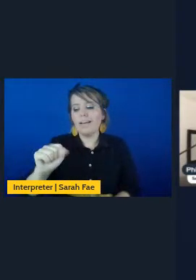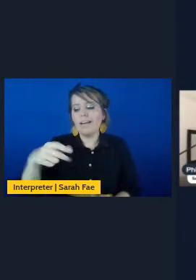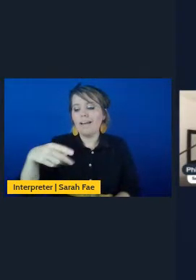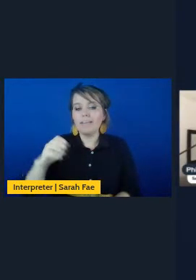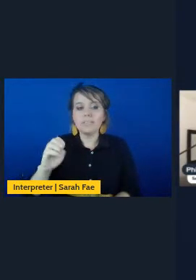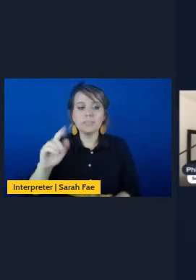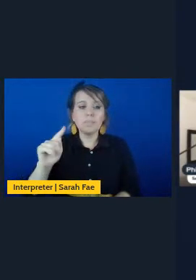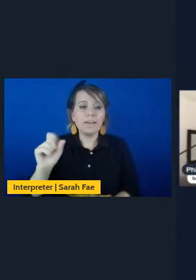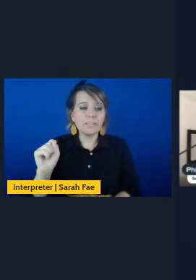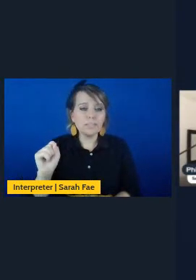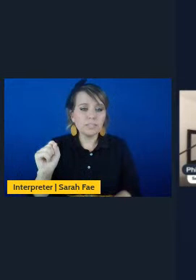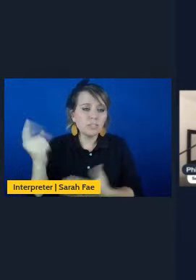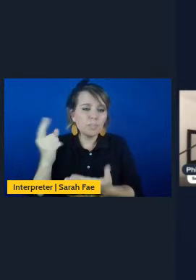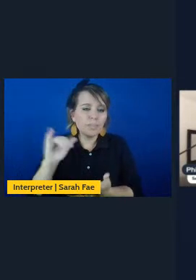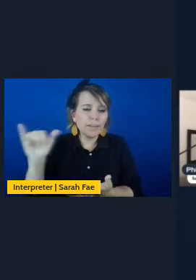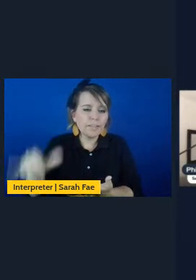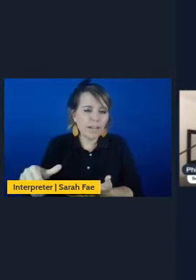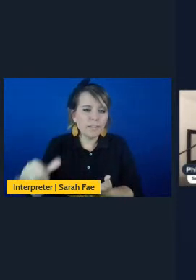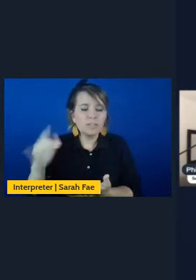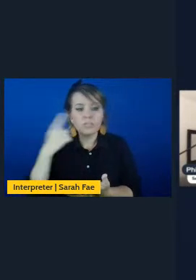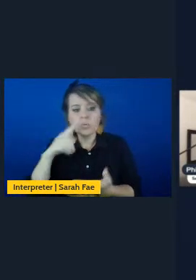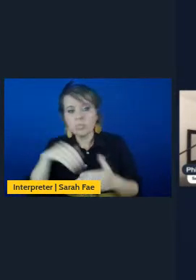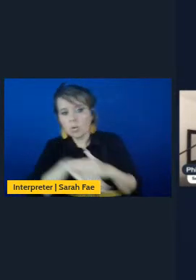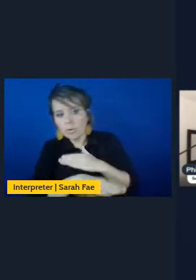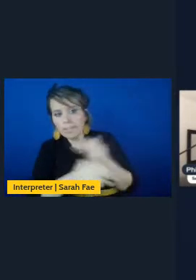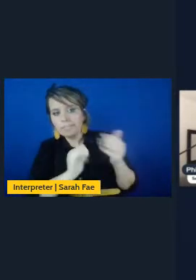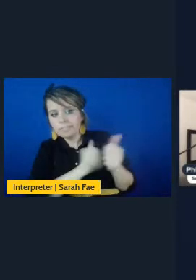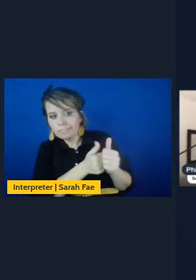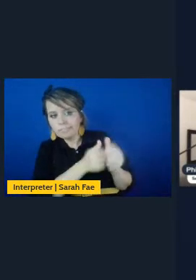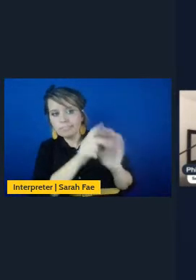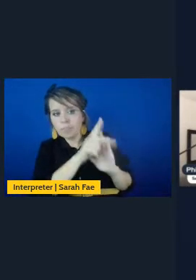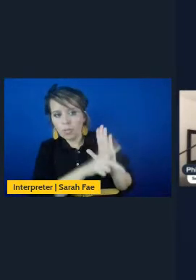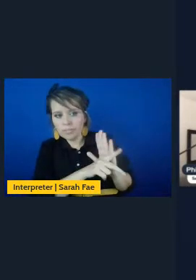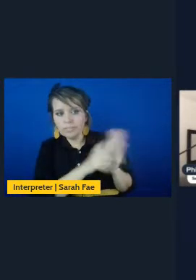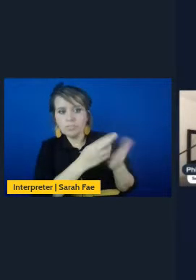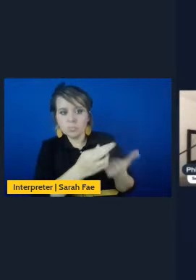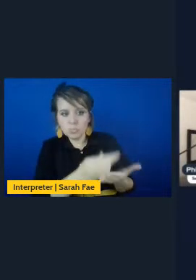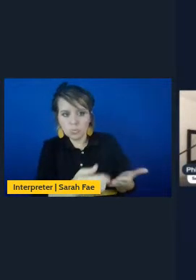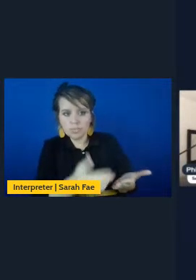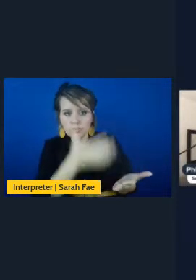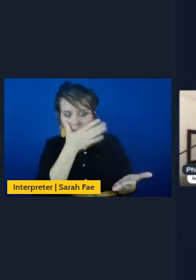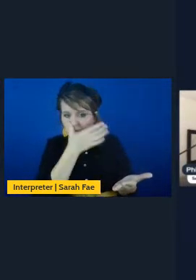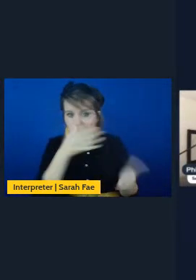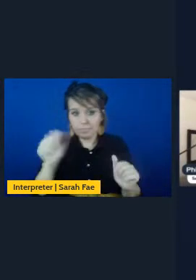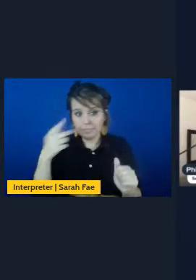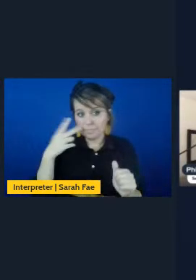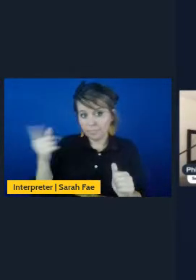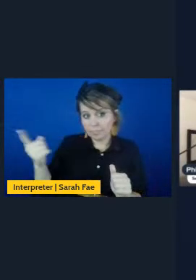these resources policies. You can see here there is an applied destroy